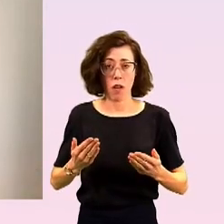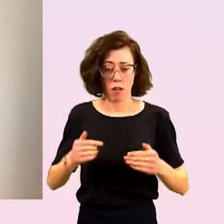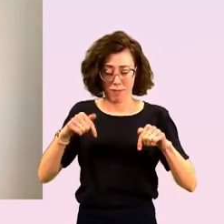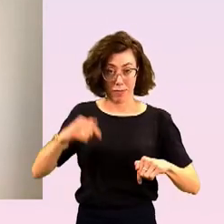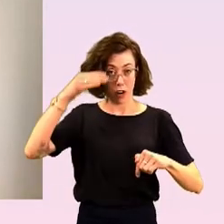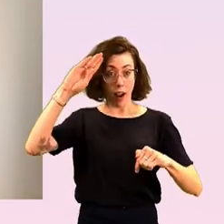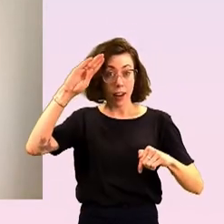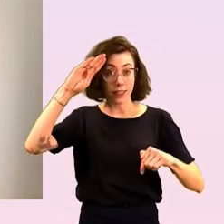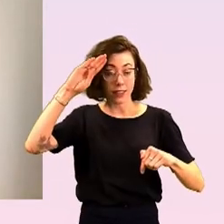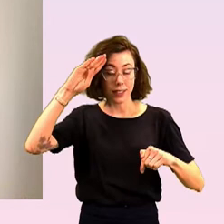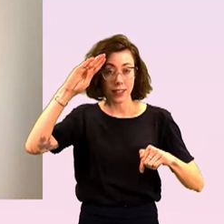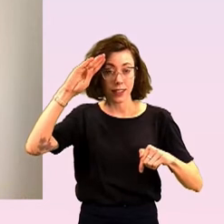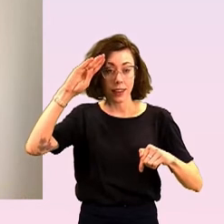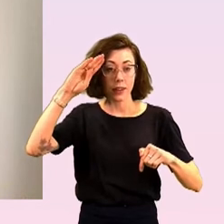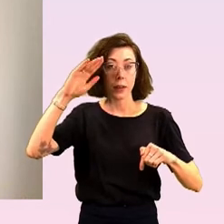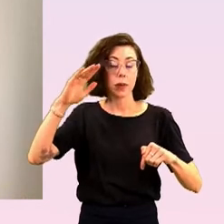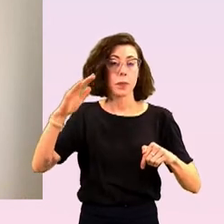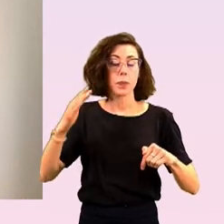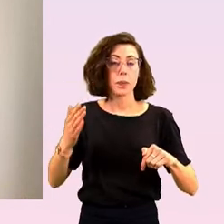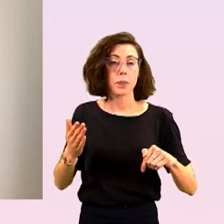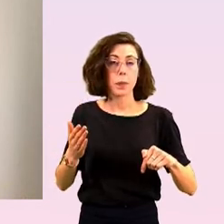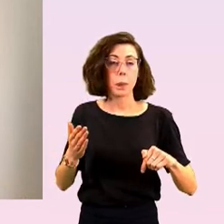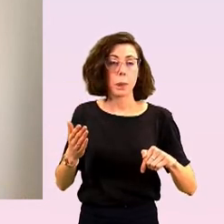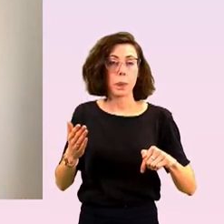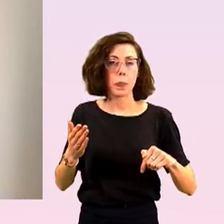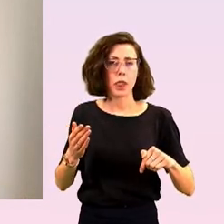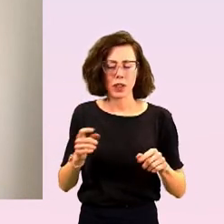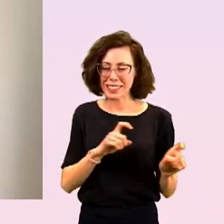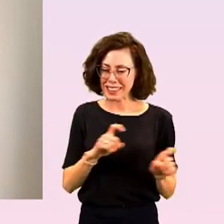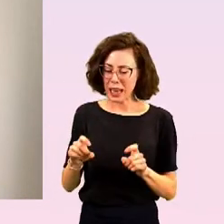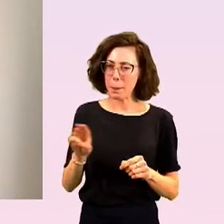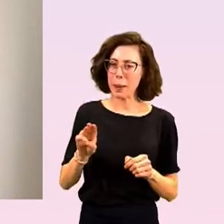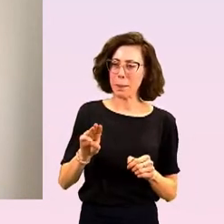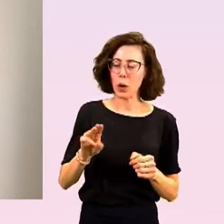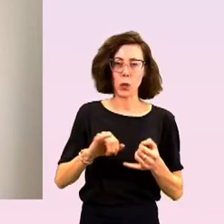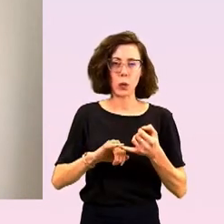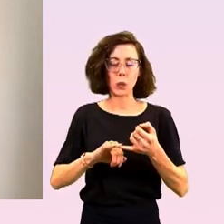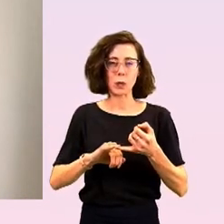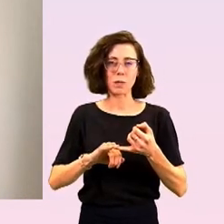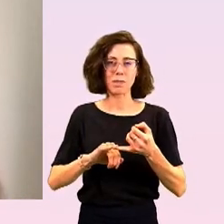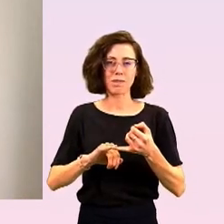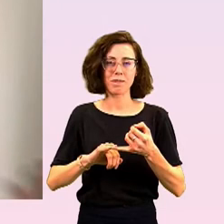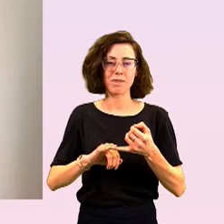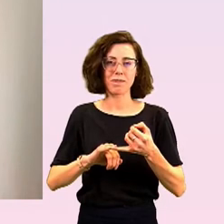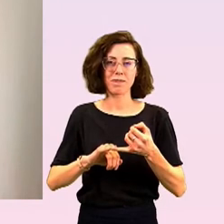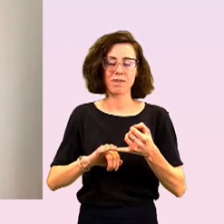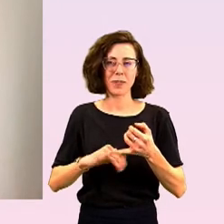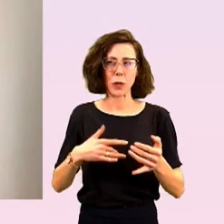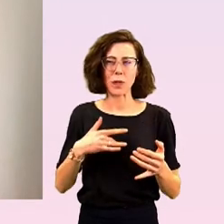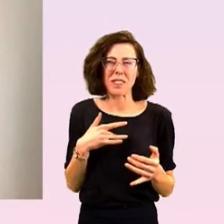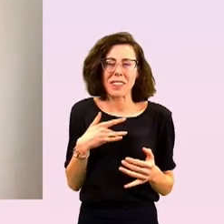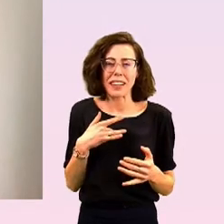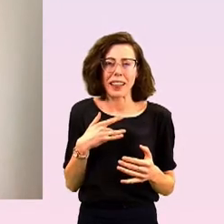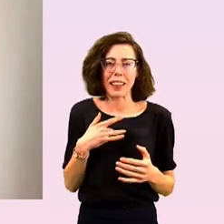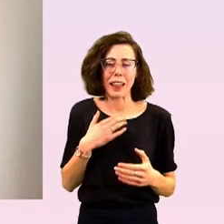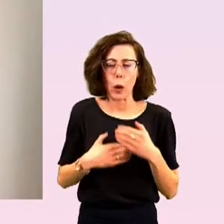Ireland, recipient of in Ireland, there are still people out there who feel uncomfortable about